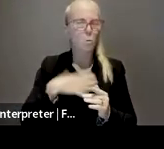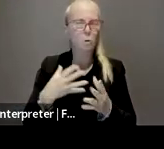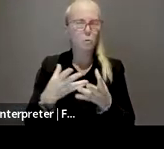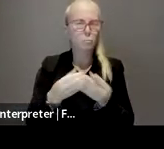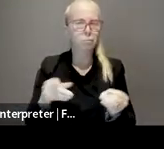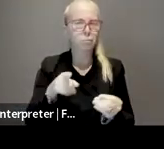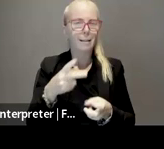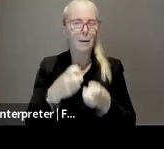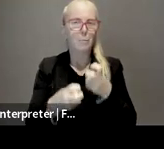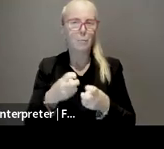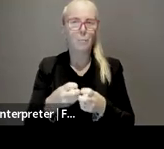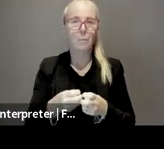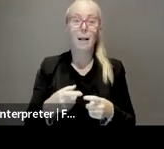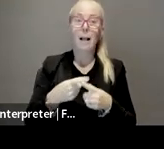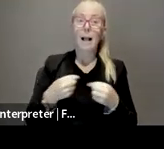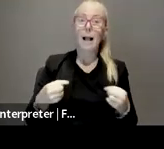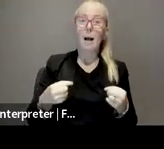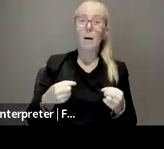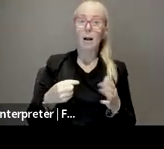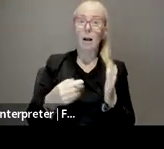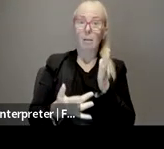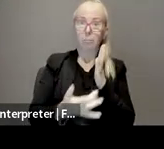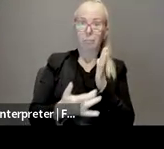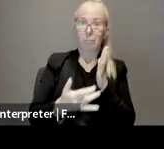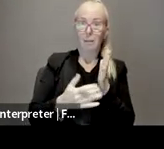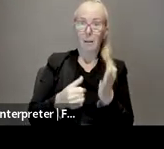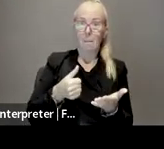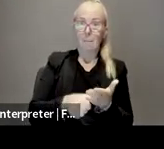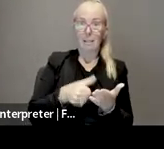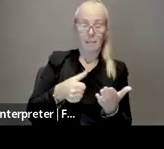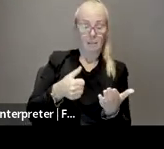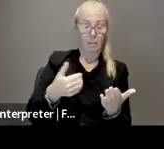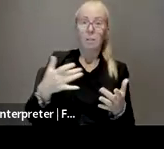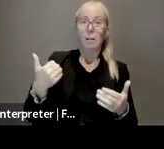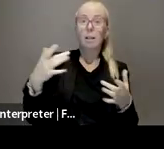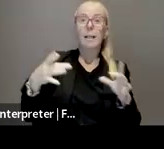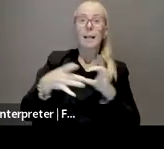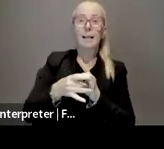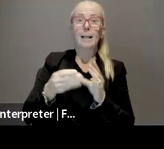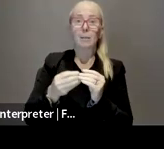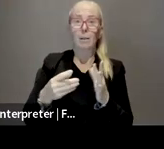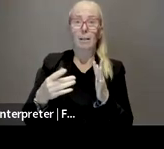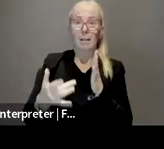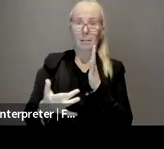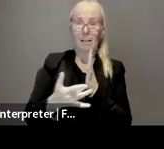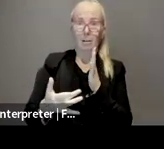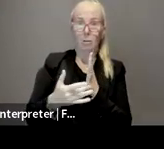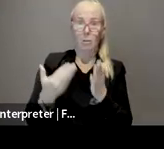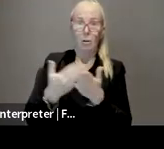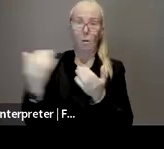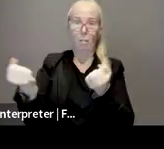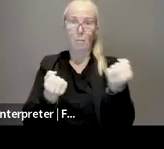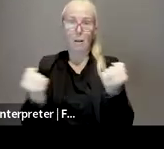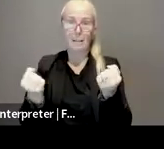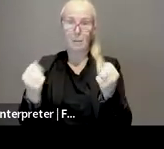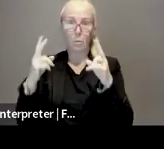hail a bus and request a stop using their mobile device. Button can then learn a user's preferences and behaviors using machine